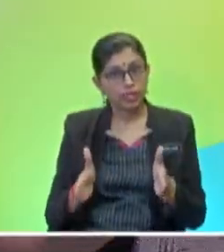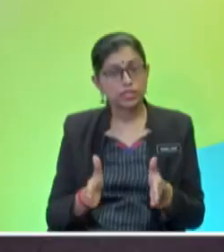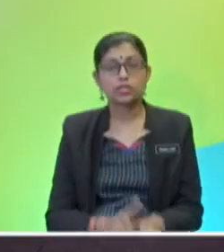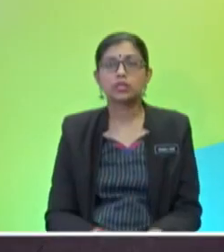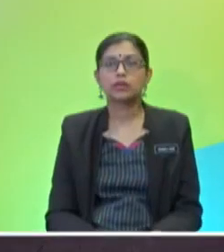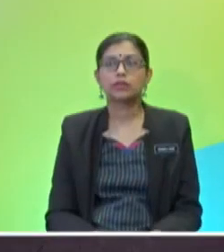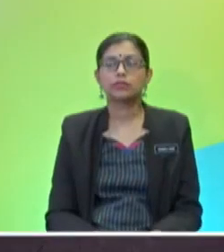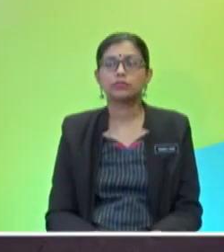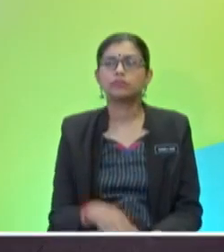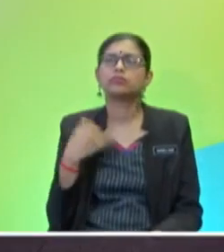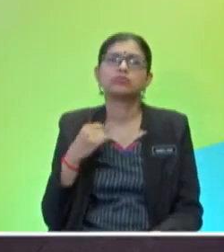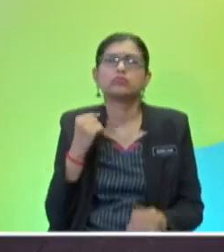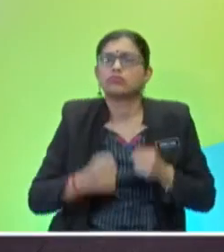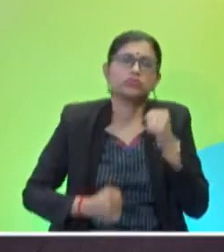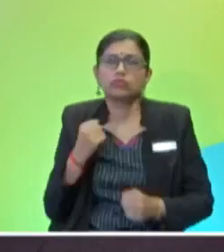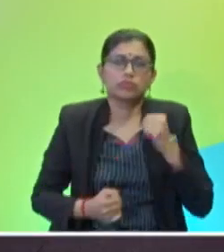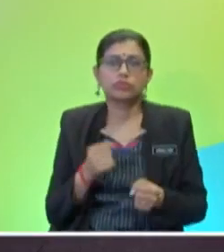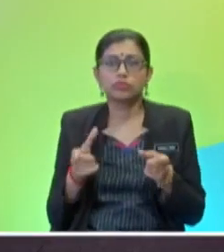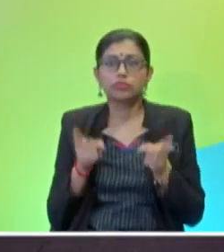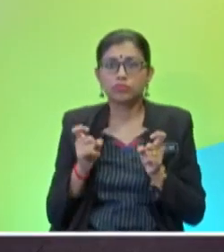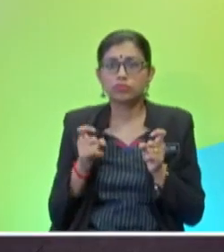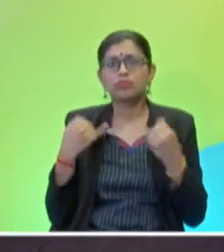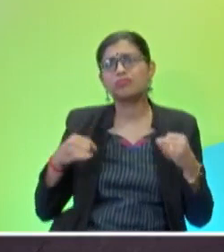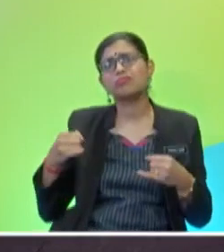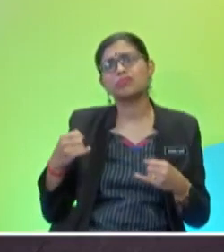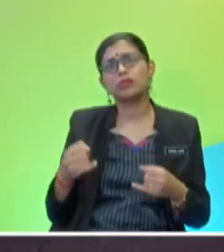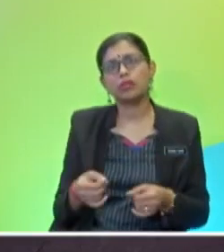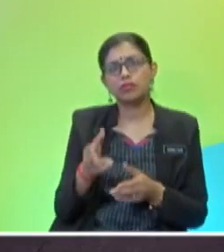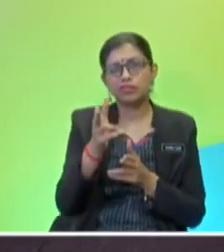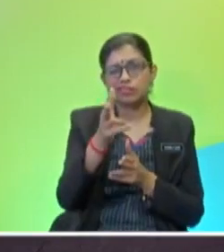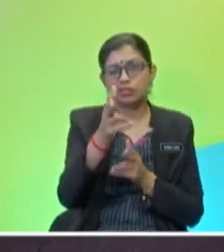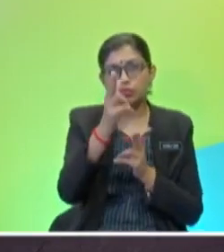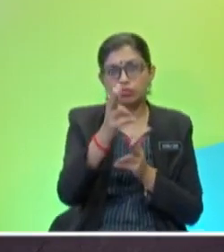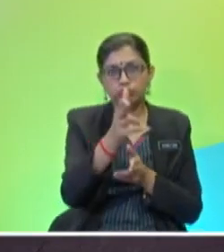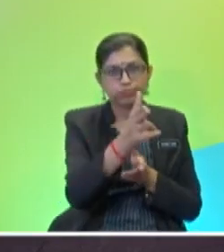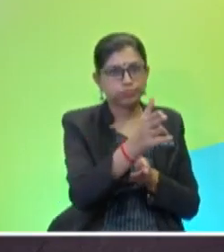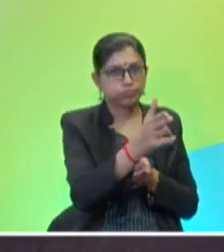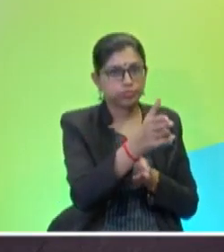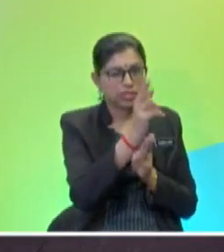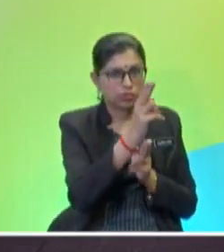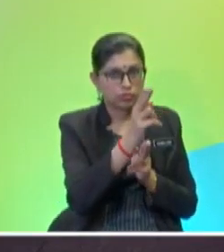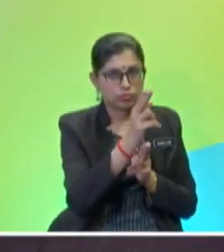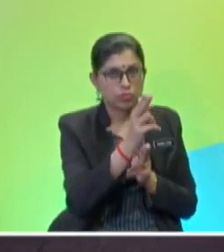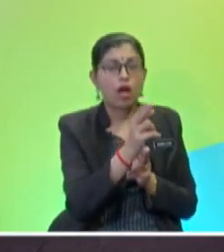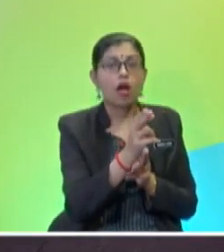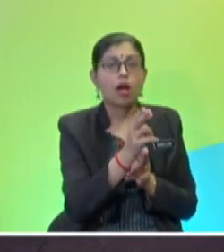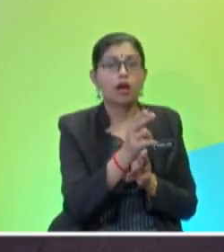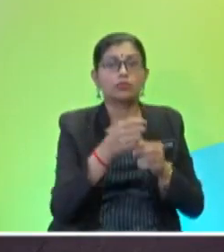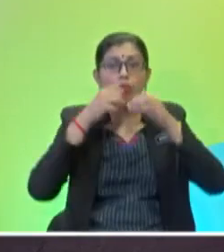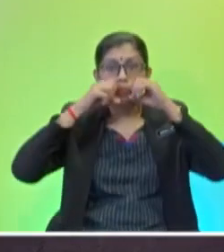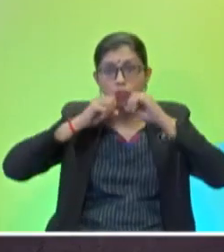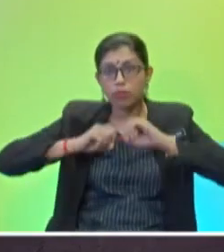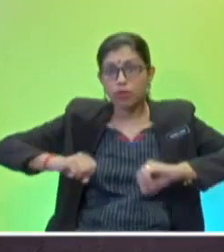really fast. It moves That's right. slowly, so it can be hunted easily by That's true. humans. I think because of its really large size,